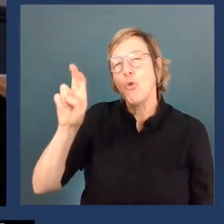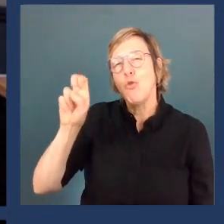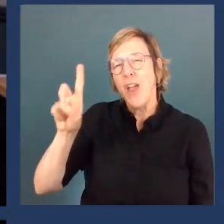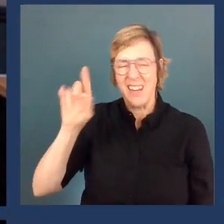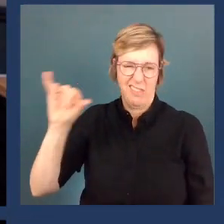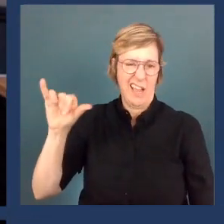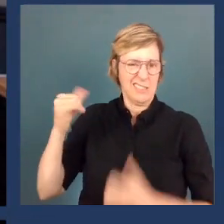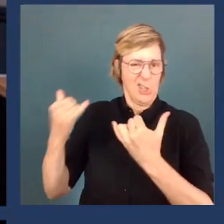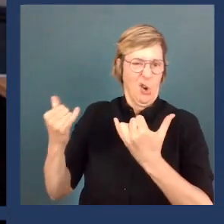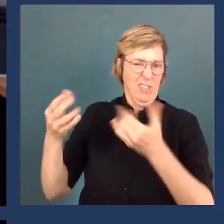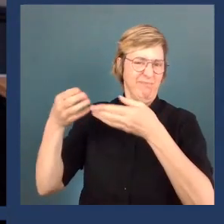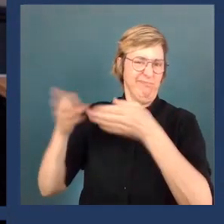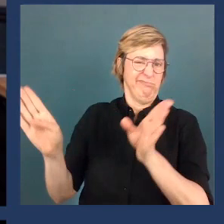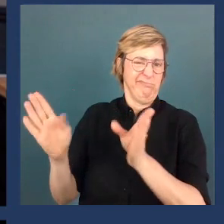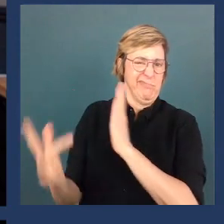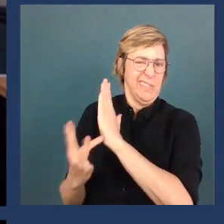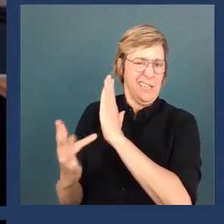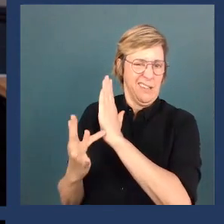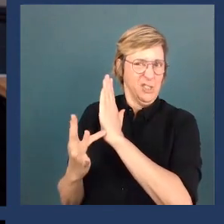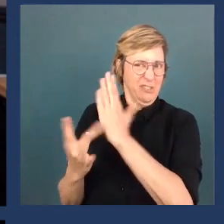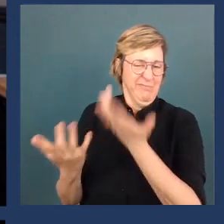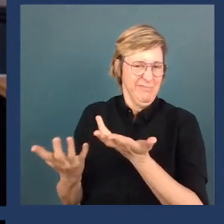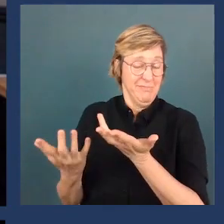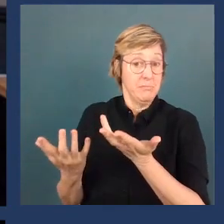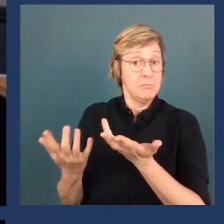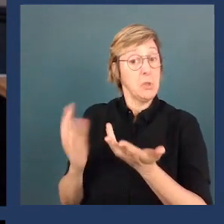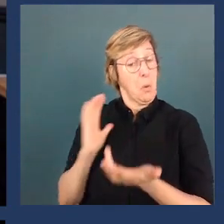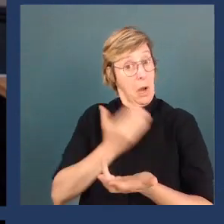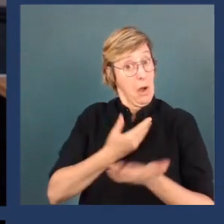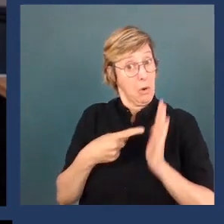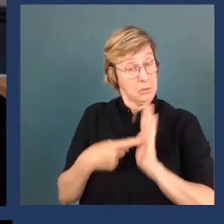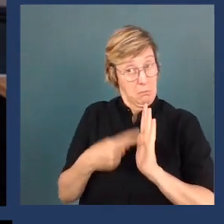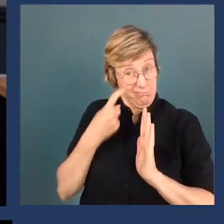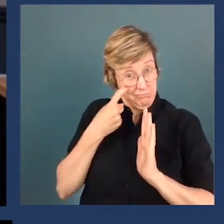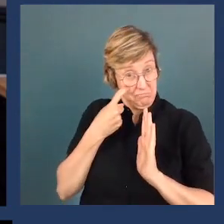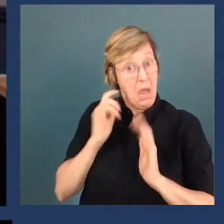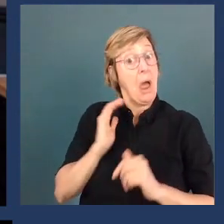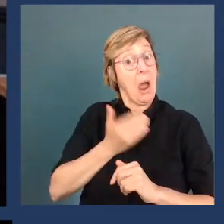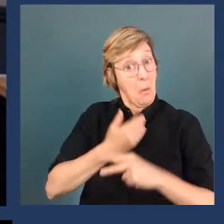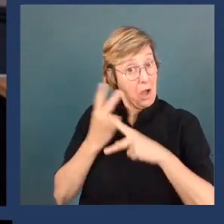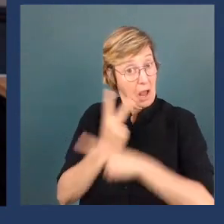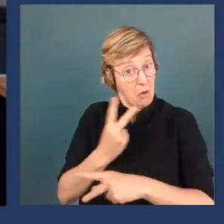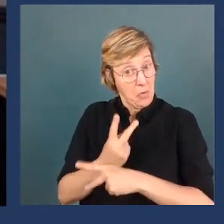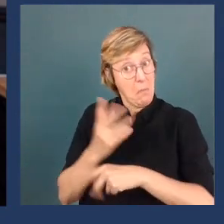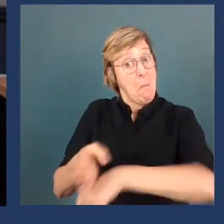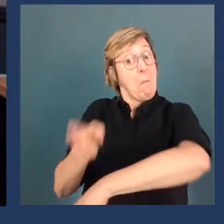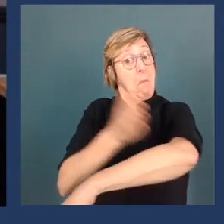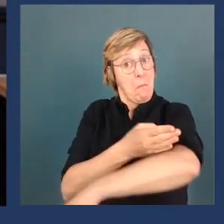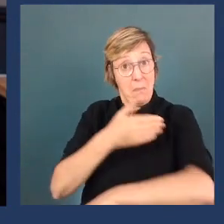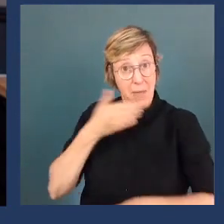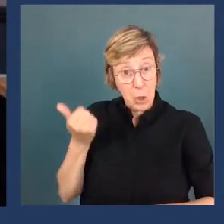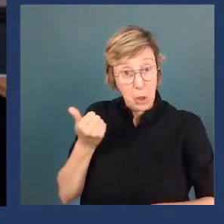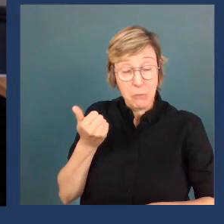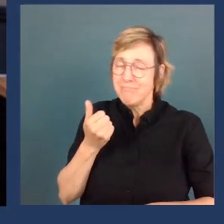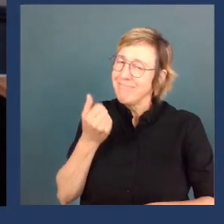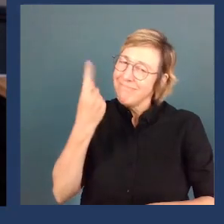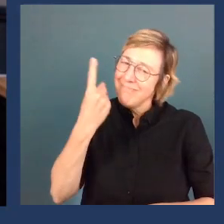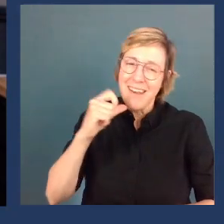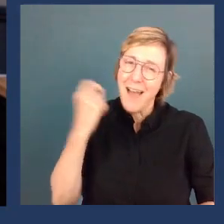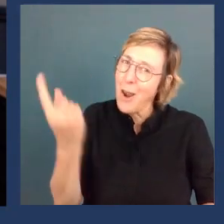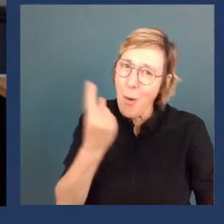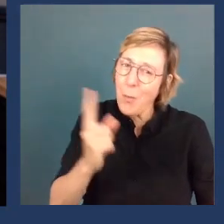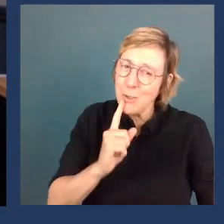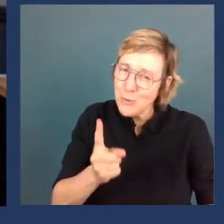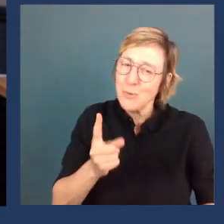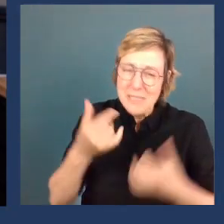most consumer devices. So in this particular example, our algorithm is actually doing better. Now, that's not always the case, and this is early stage